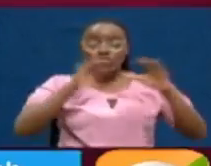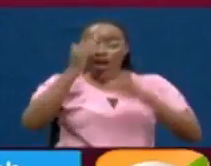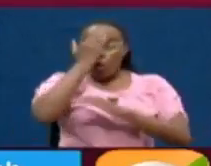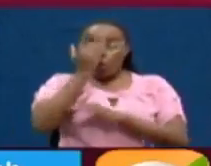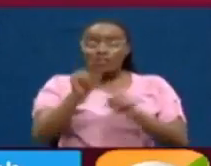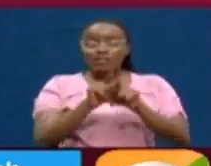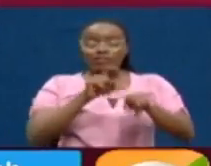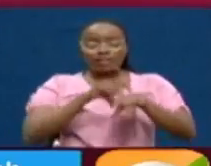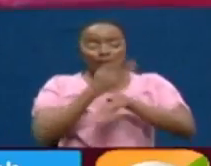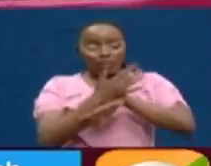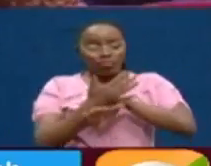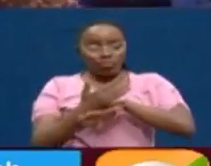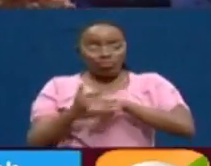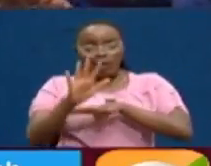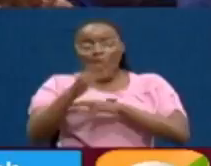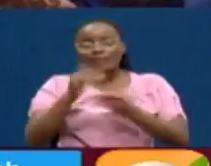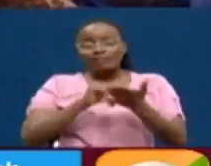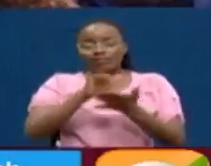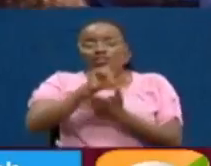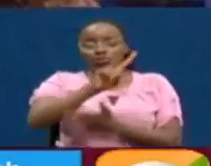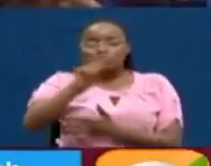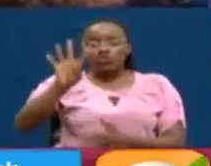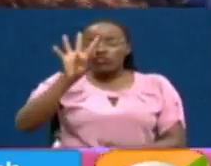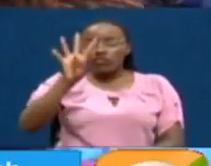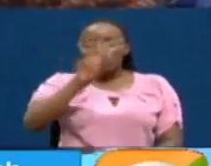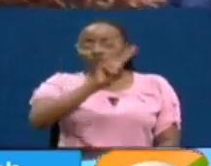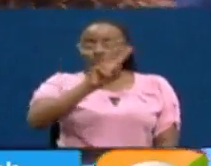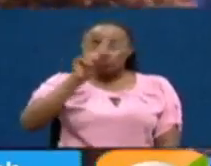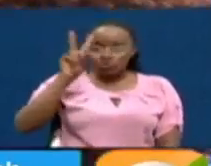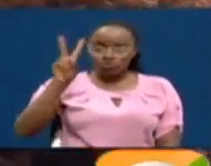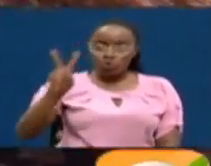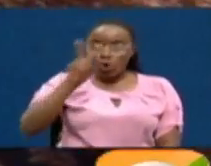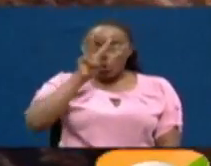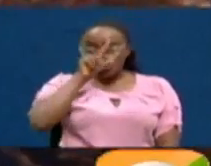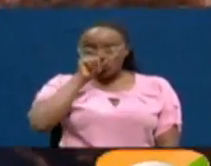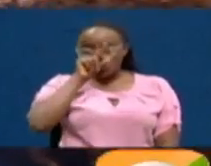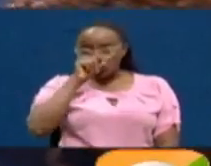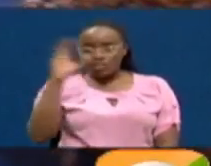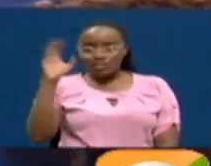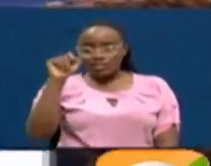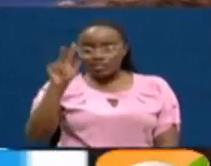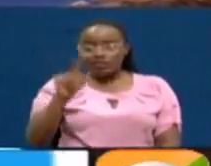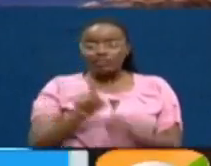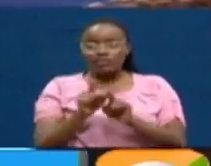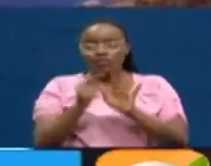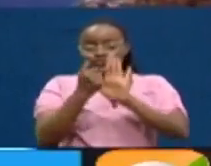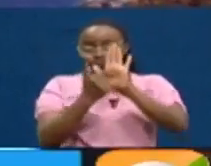because we're also running out of time. Keep your views coming on 22422 at Trevor Mbija at Citizen TV Kenya. We'll run some